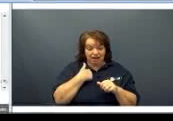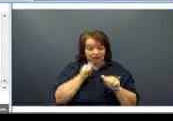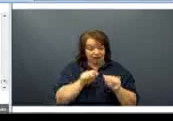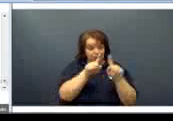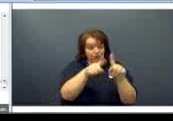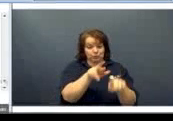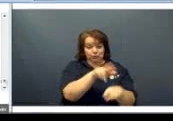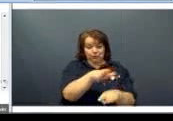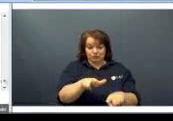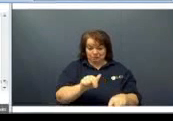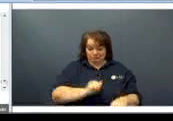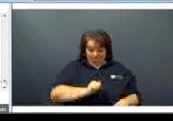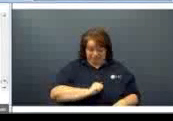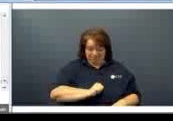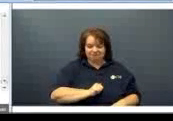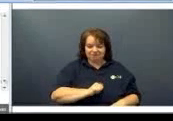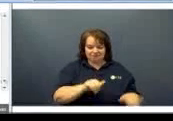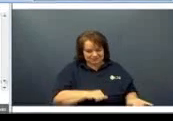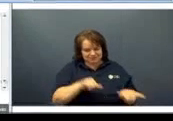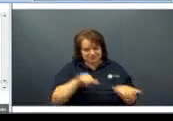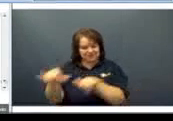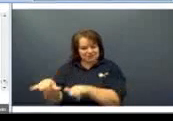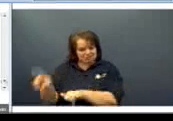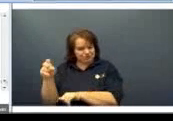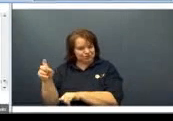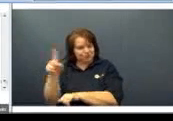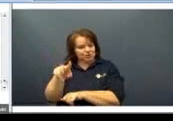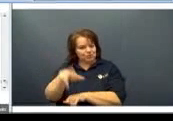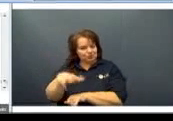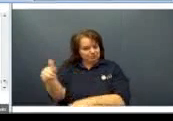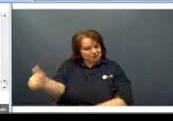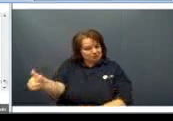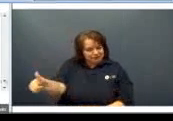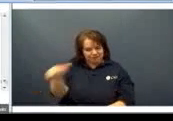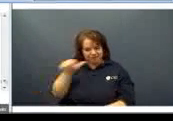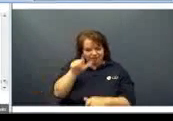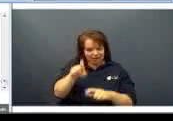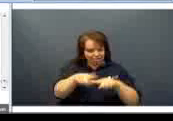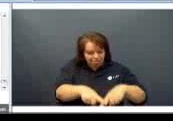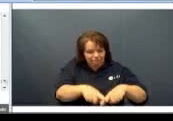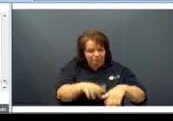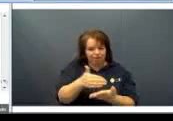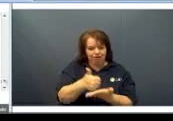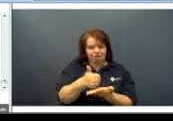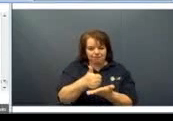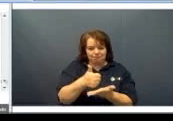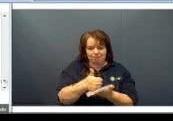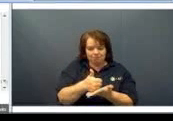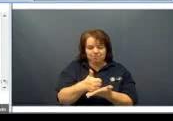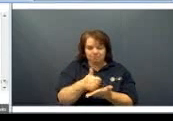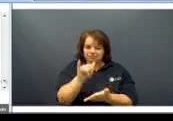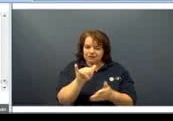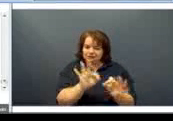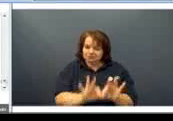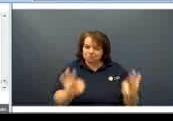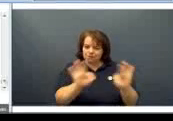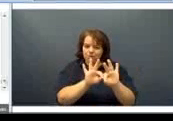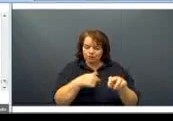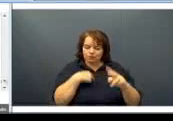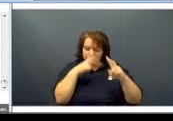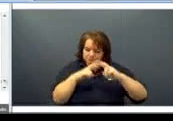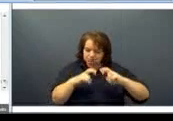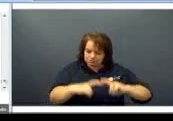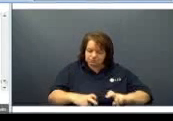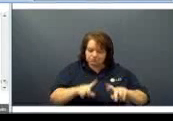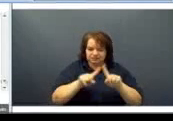I or anyone else gets to go to the restroom by themselves, so should everybody else, right? So it's